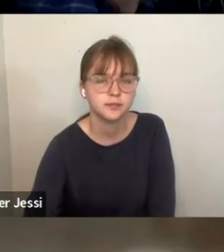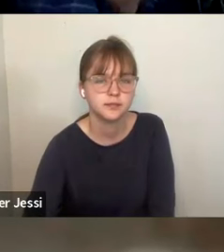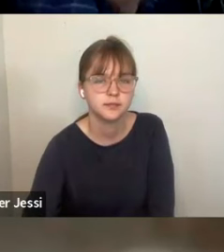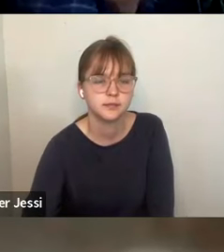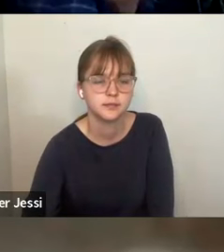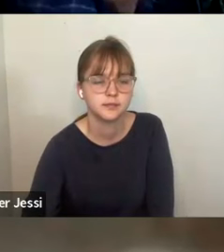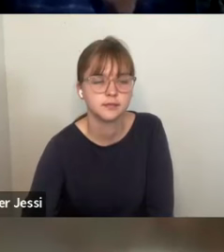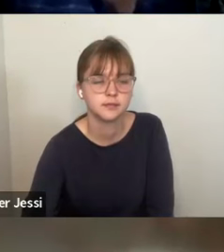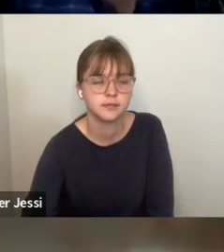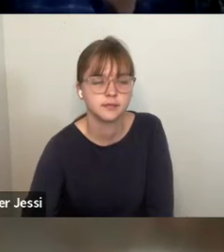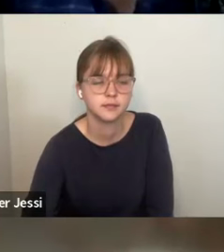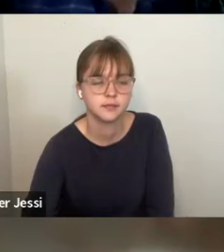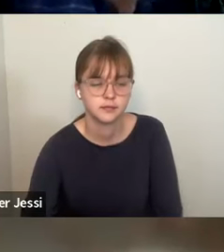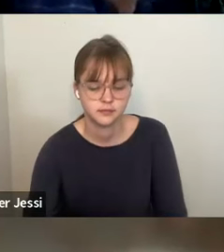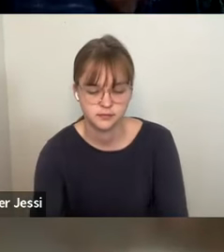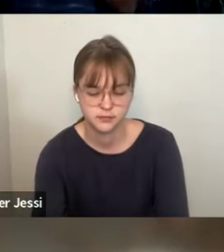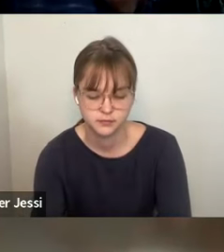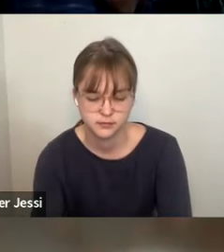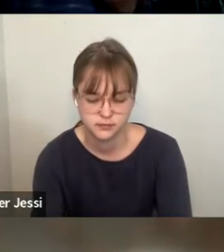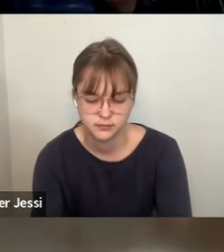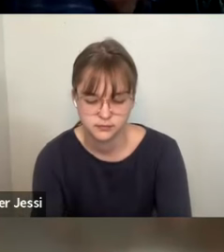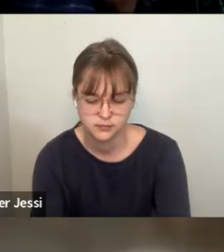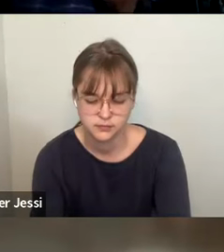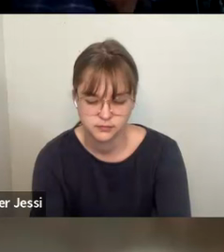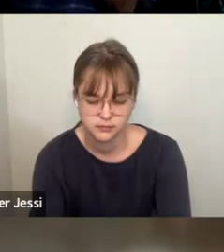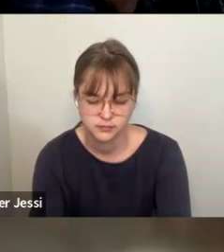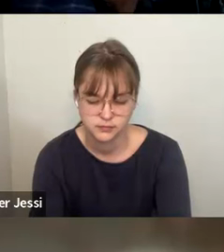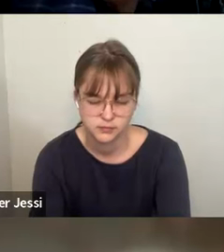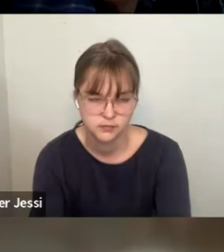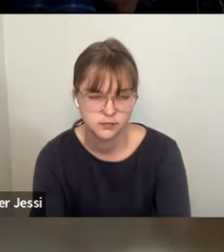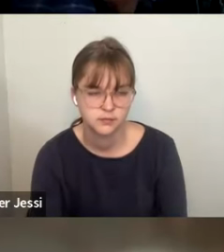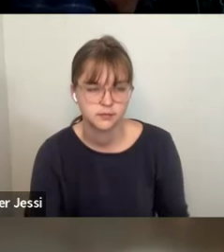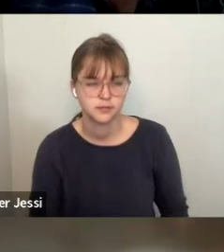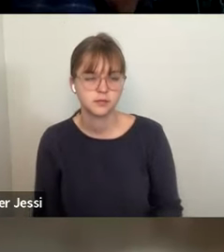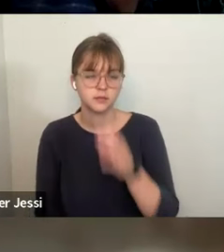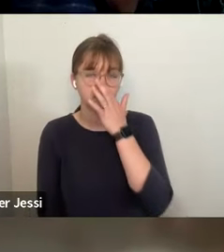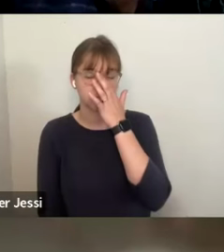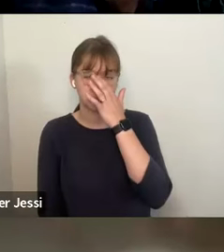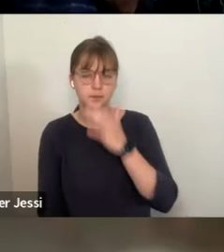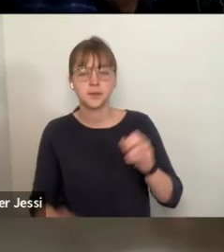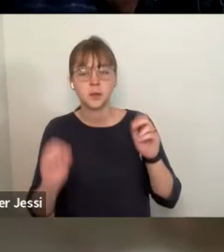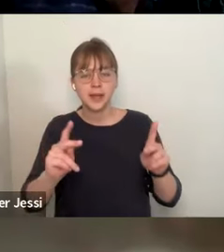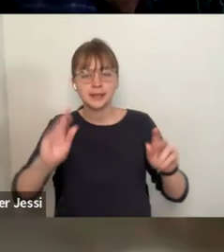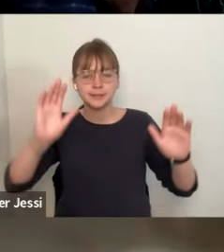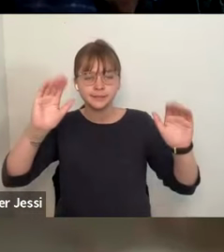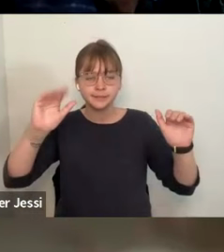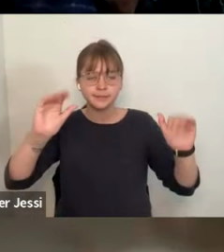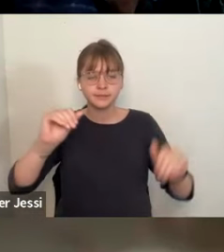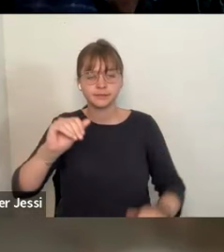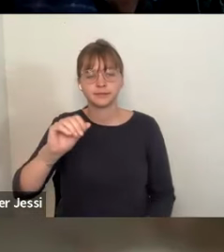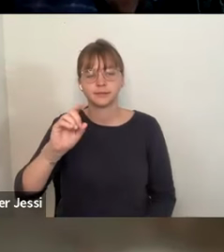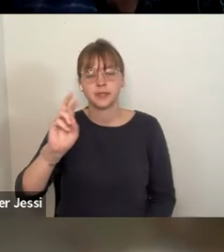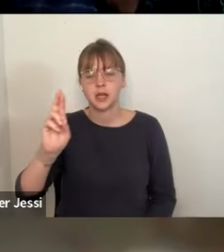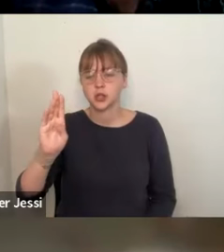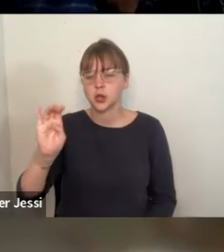Thank you for the speakers. Absolutely. All right. I think that's it. Dr. Bonnie,